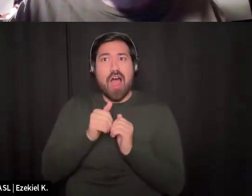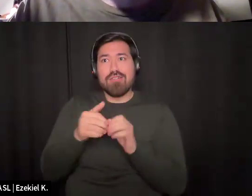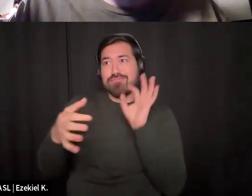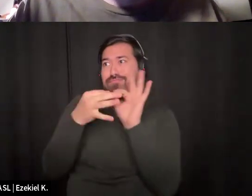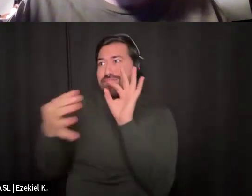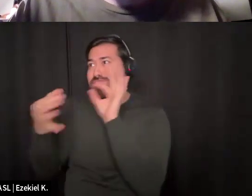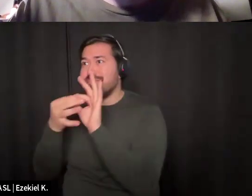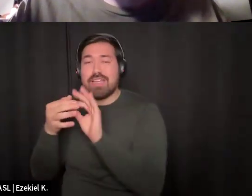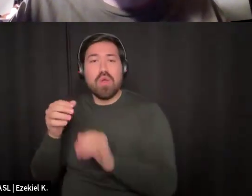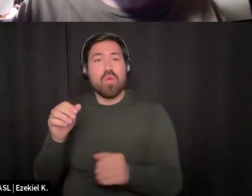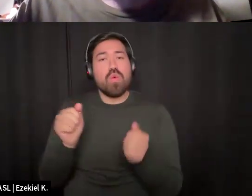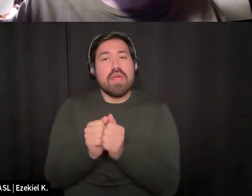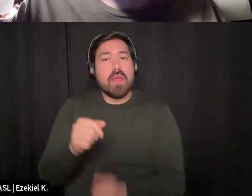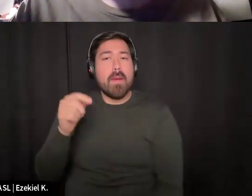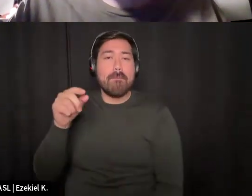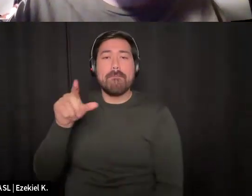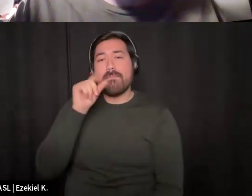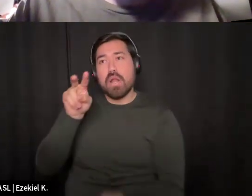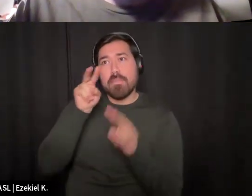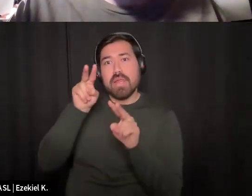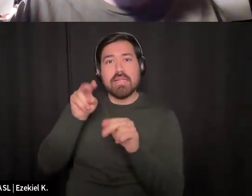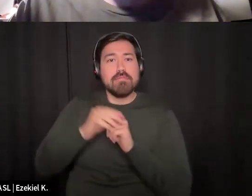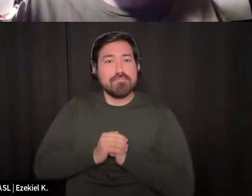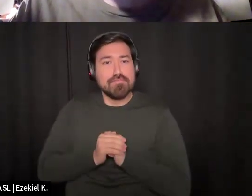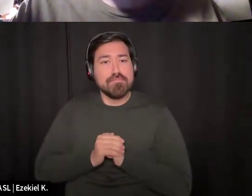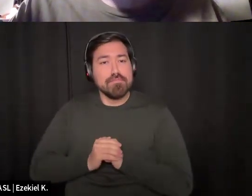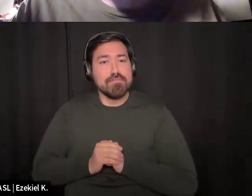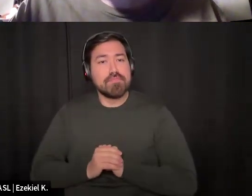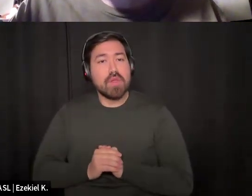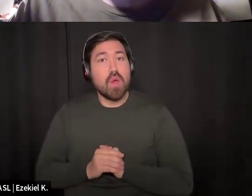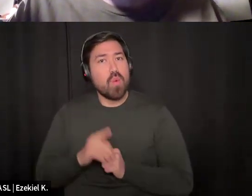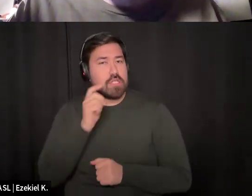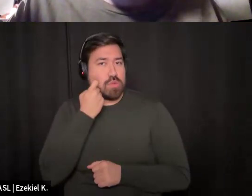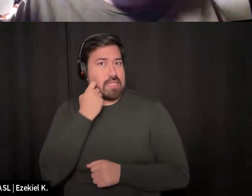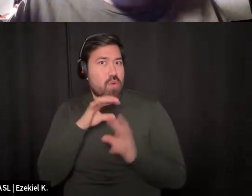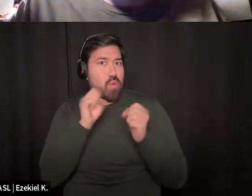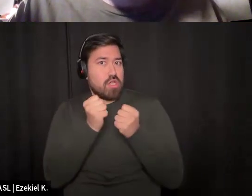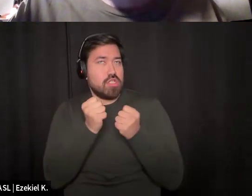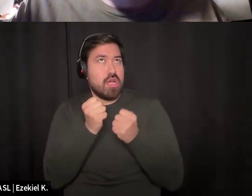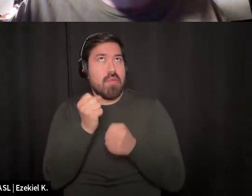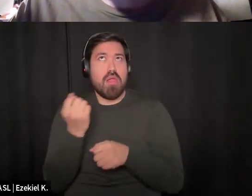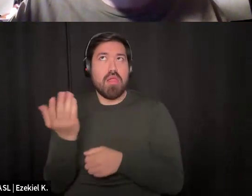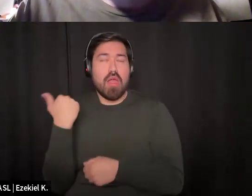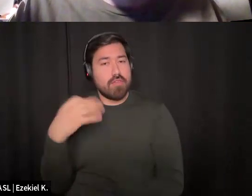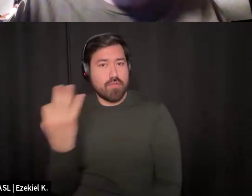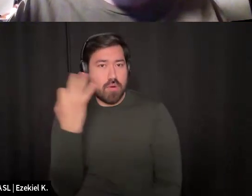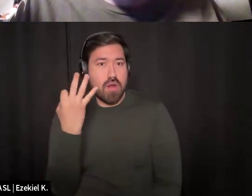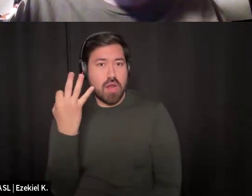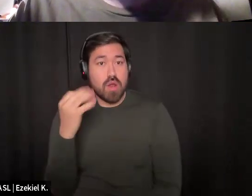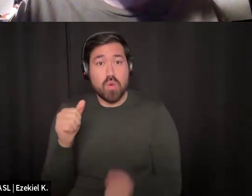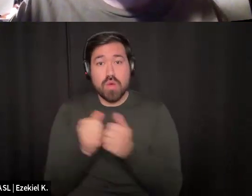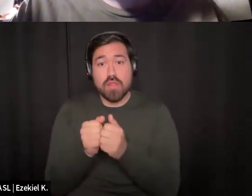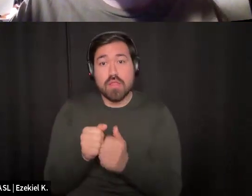all the things Birdability is doing right now, because we just had a workshop last Friday with John